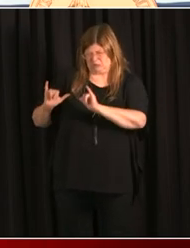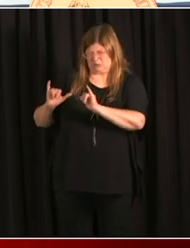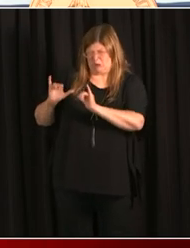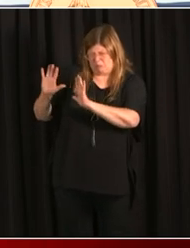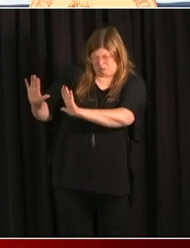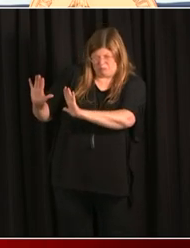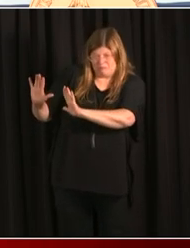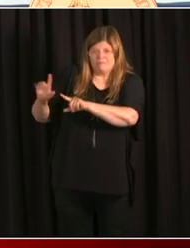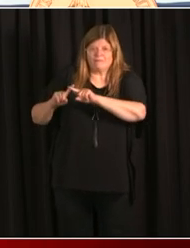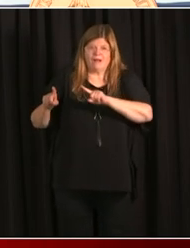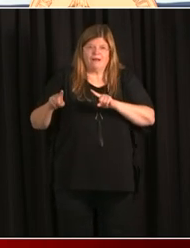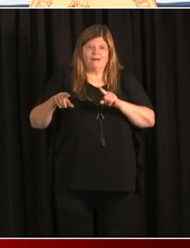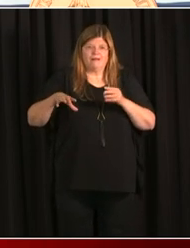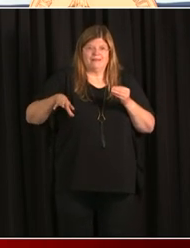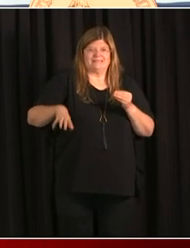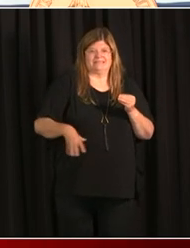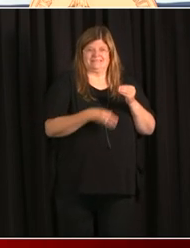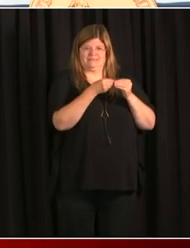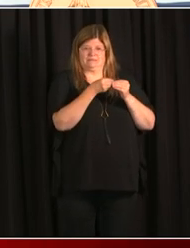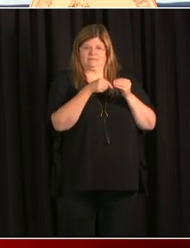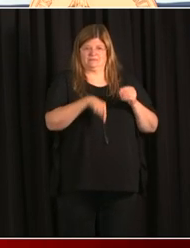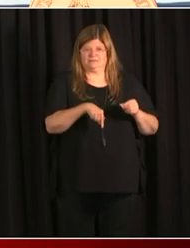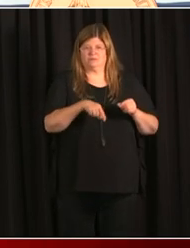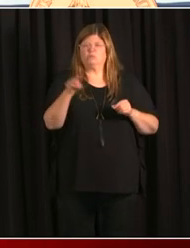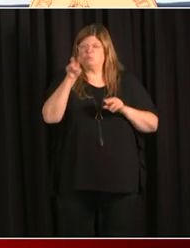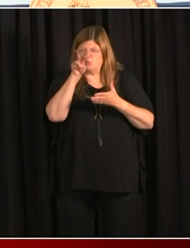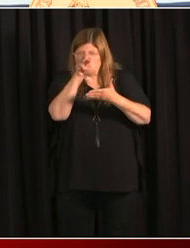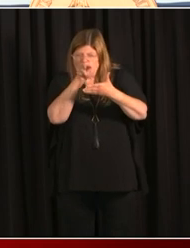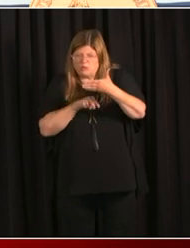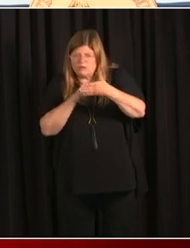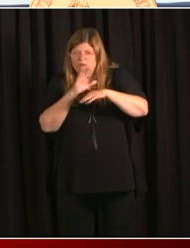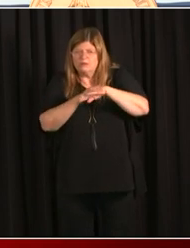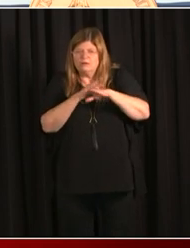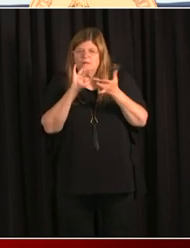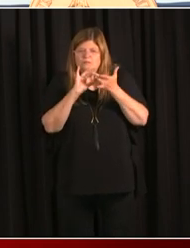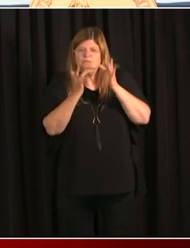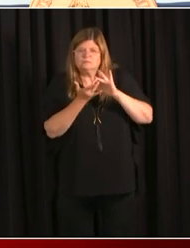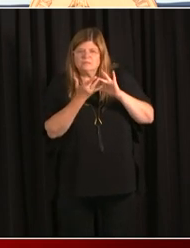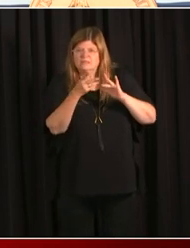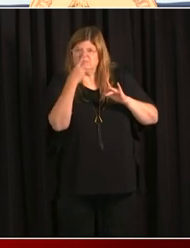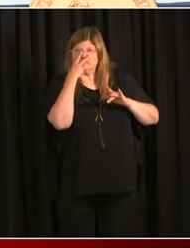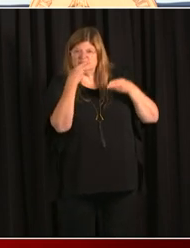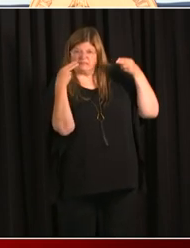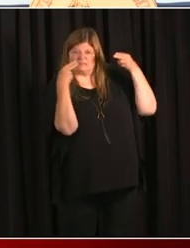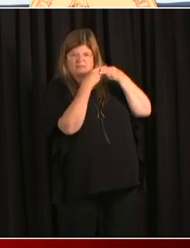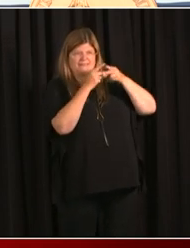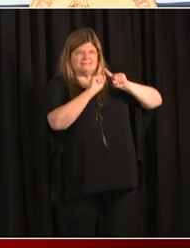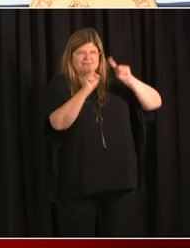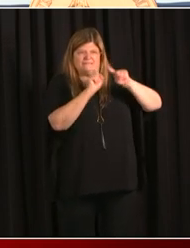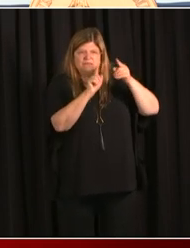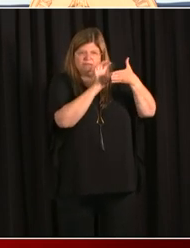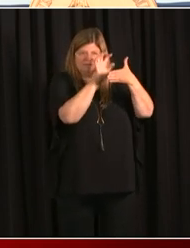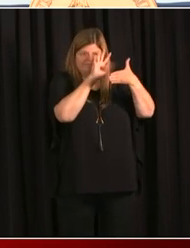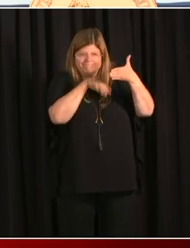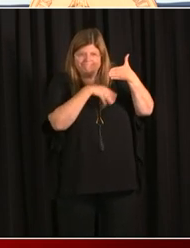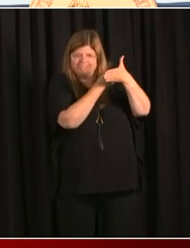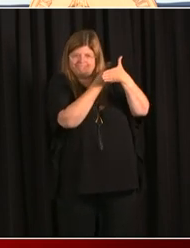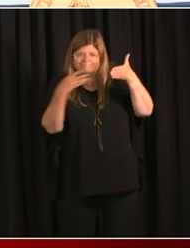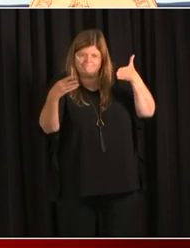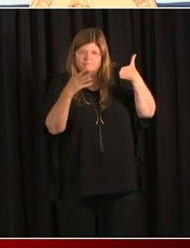you can see those locations listed on the screen. And we are in